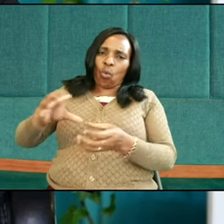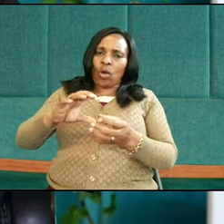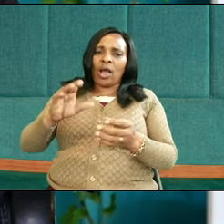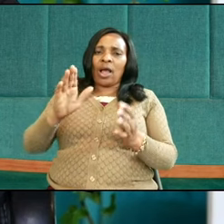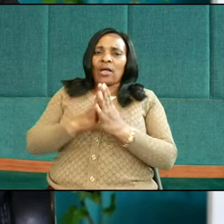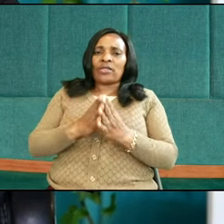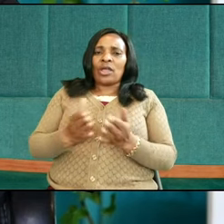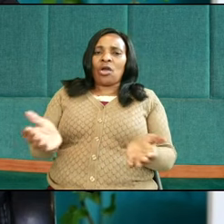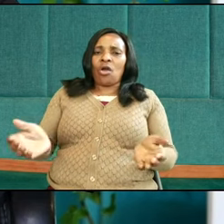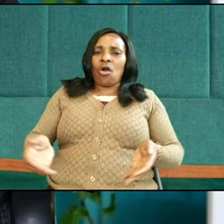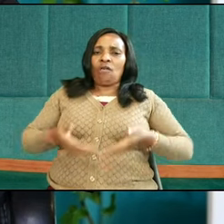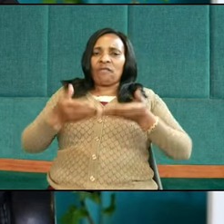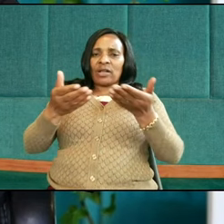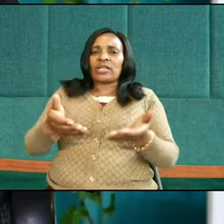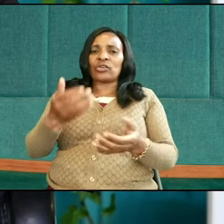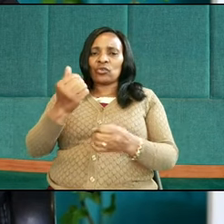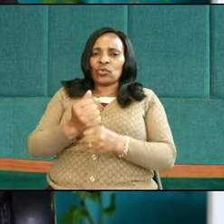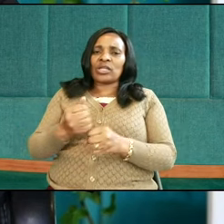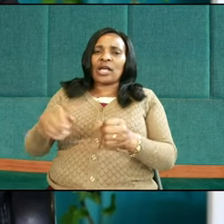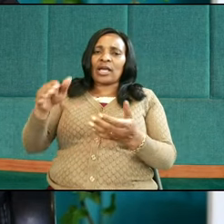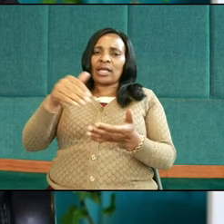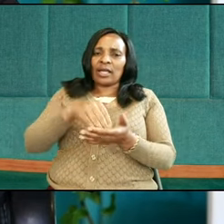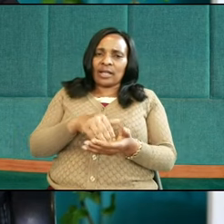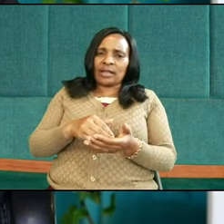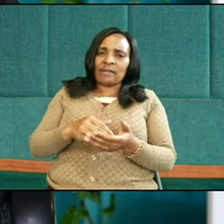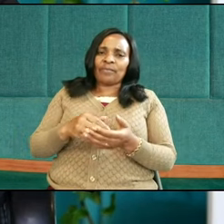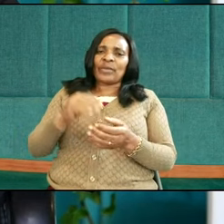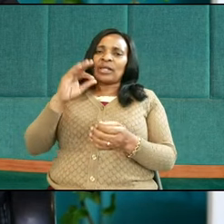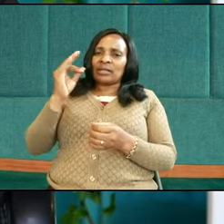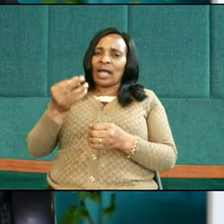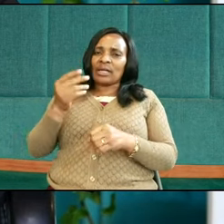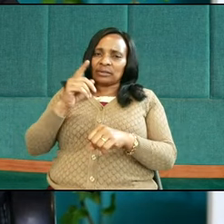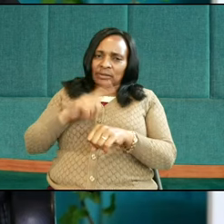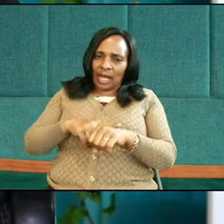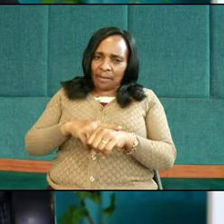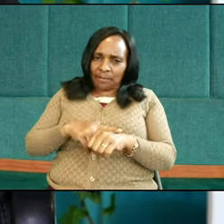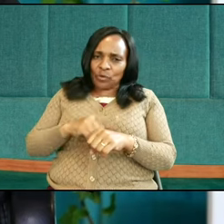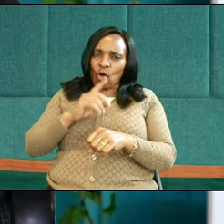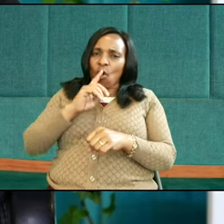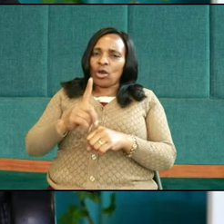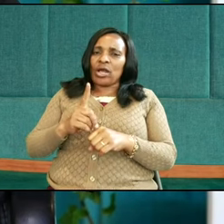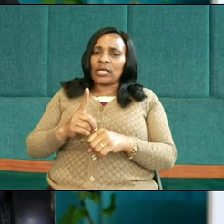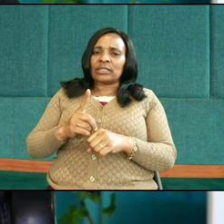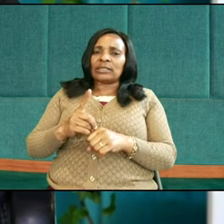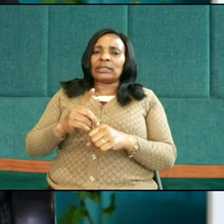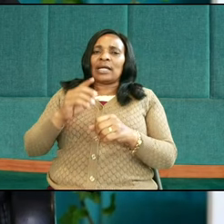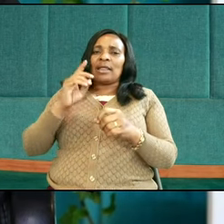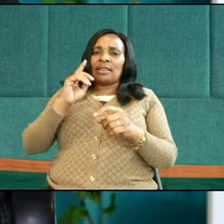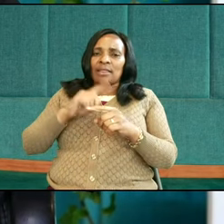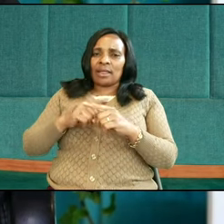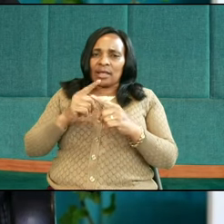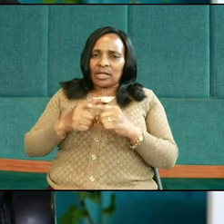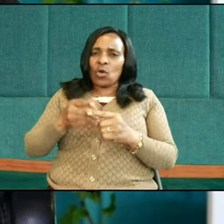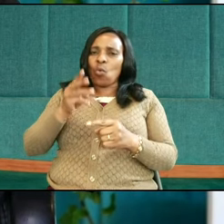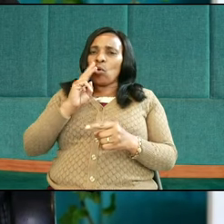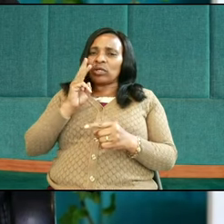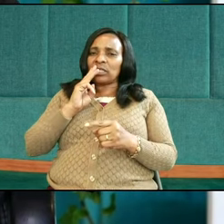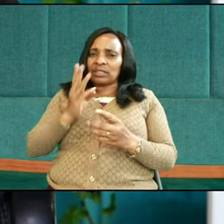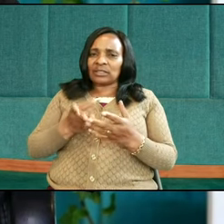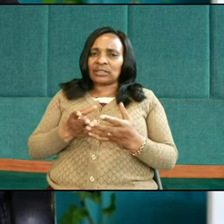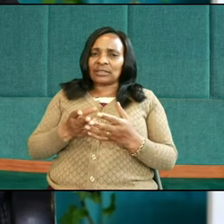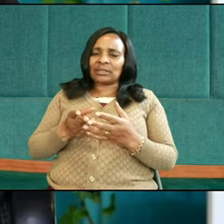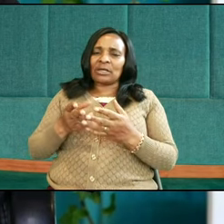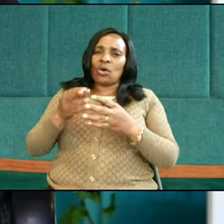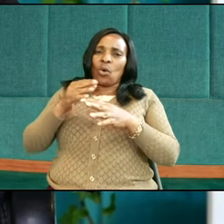wood. Do it again, he said, and they did it again. Do it a third time, he ordered, and they did it the third time. The water